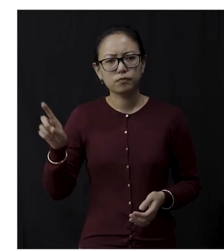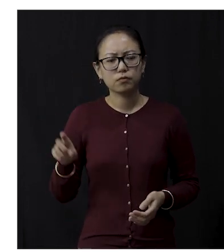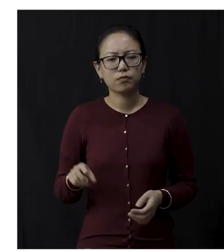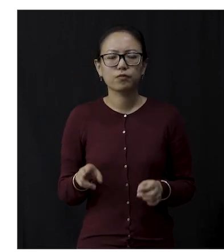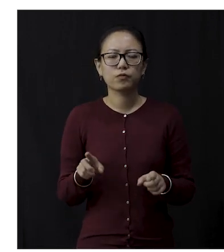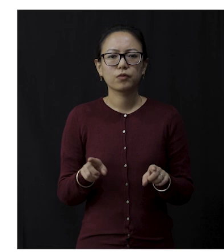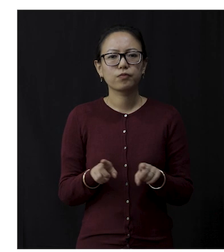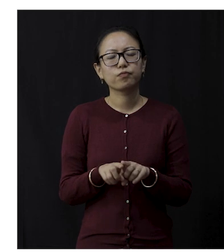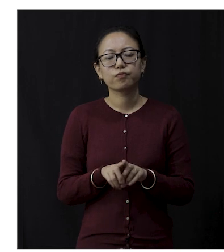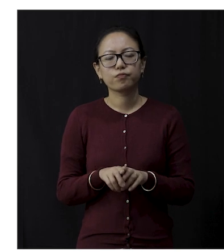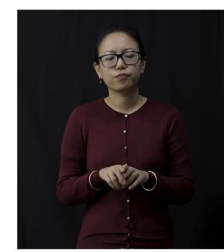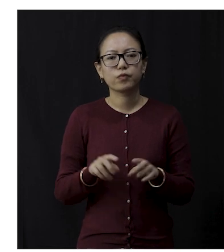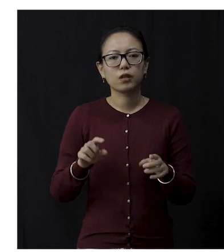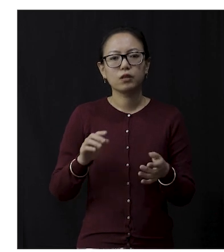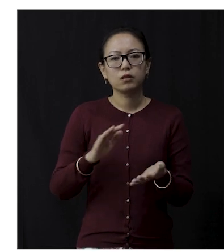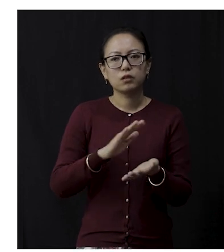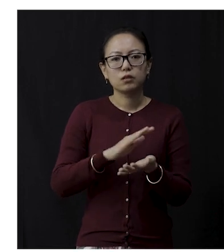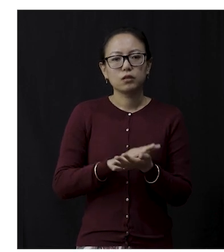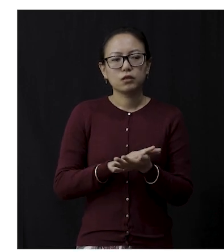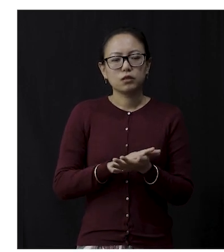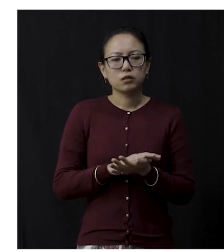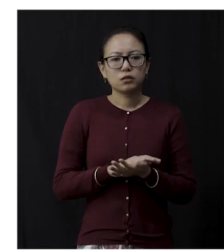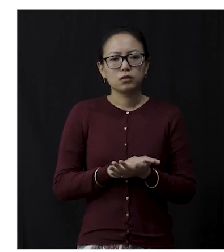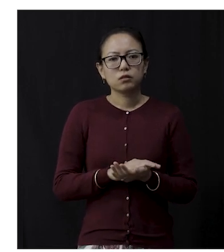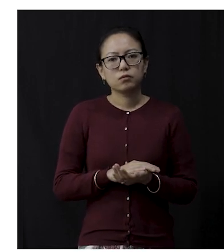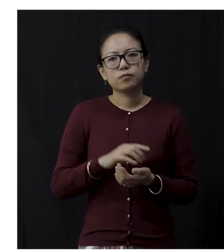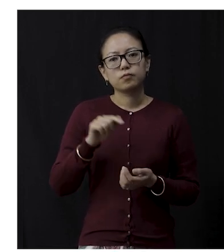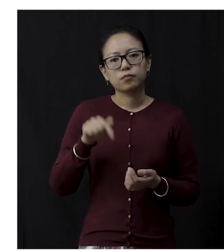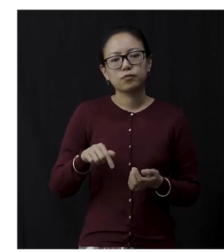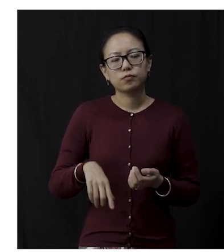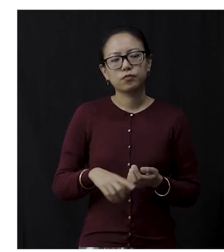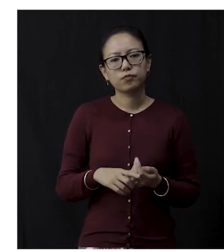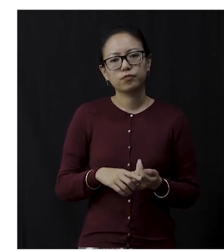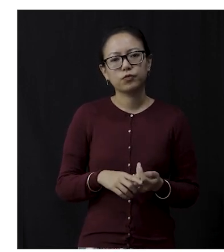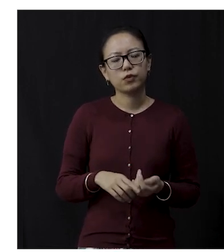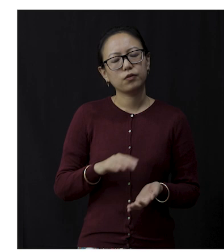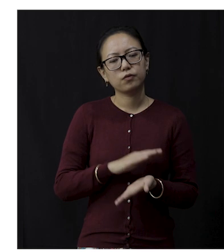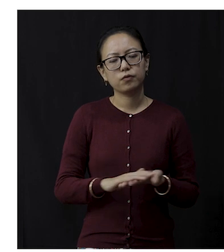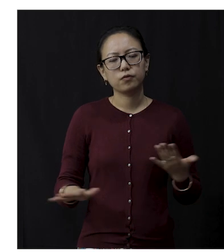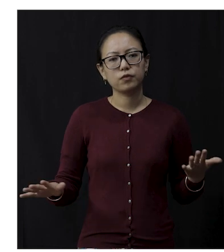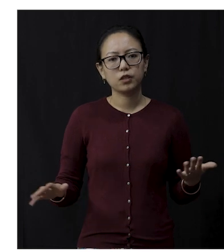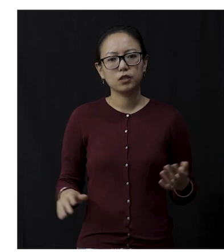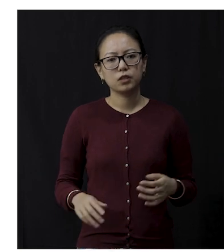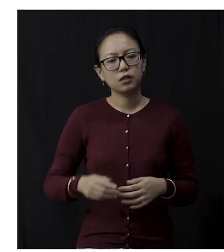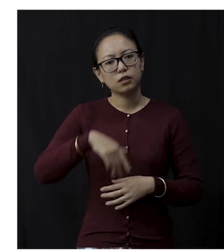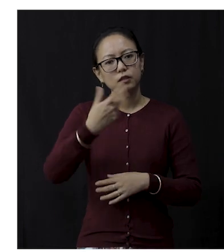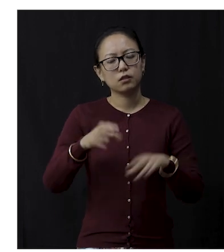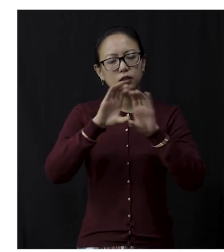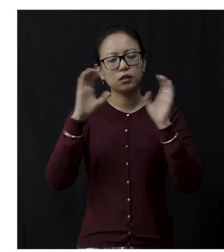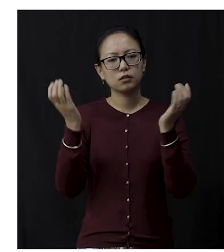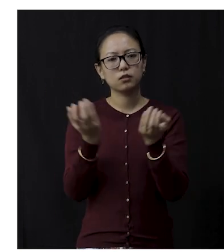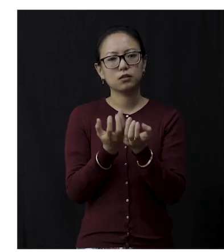and omnivore. So that comes to the end of the chapter. So students, in the next